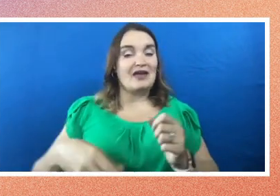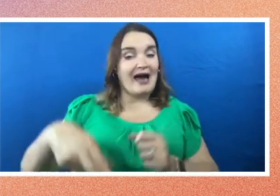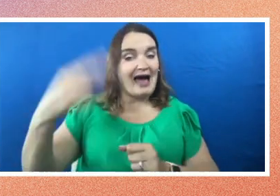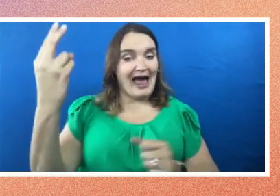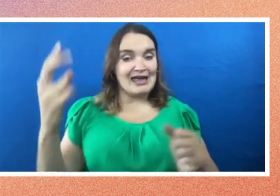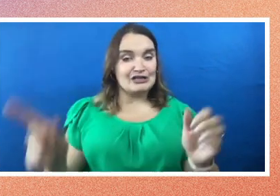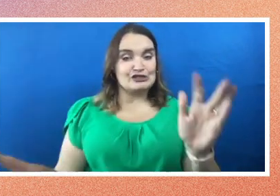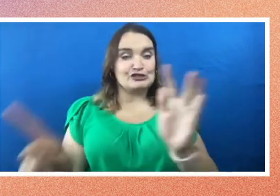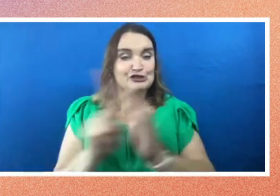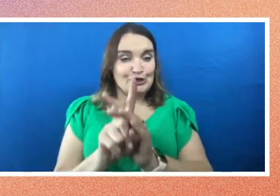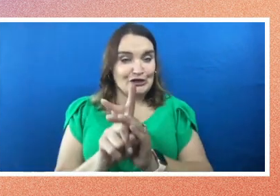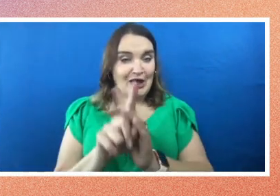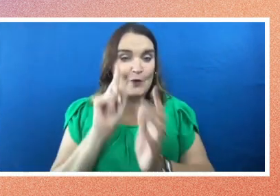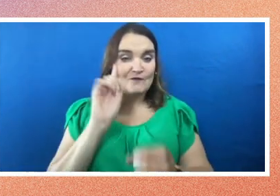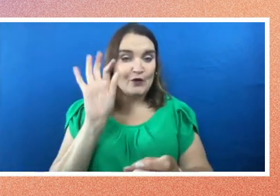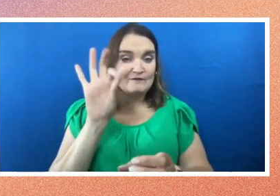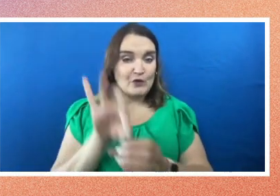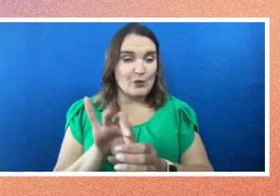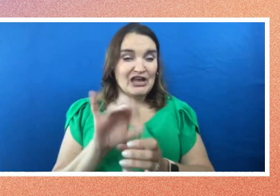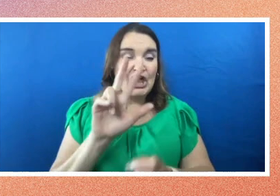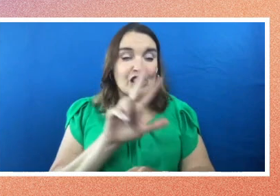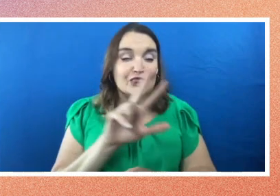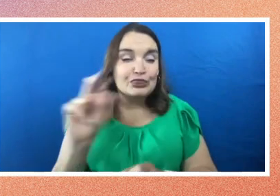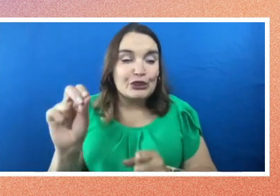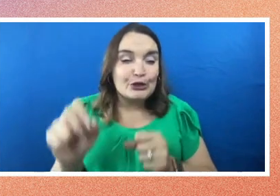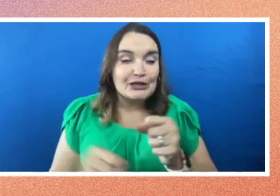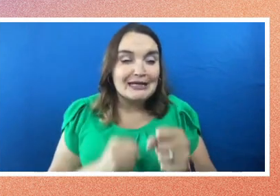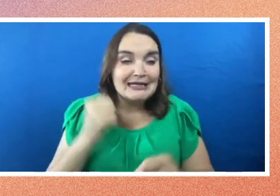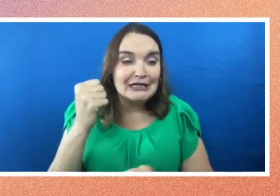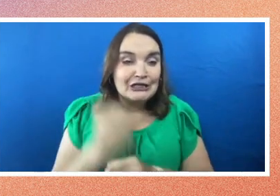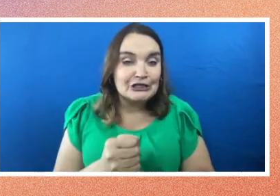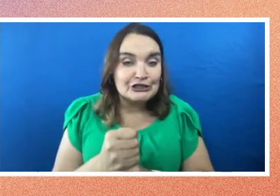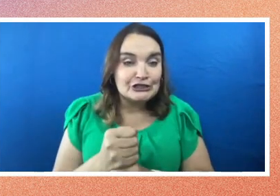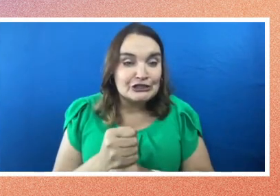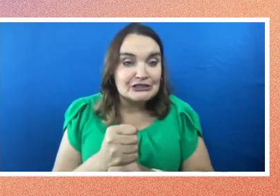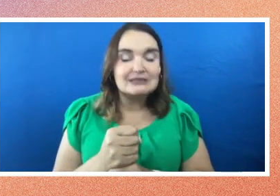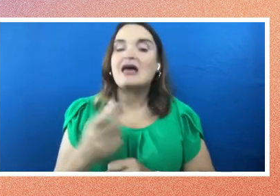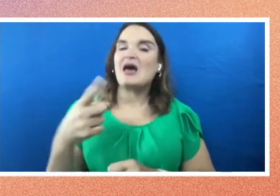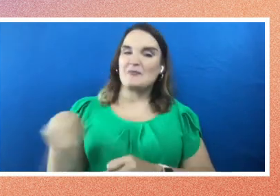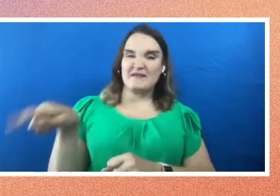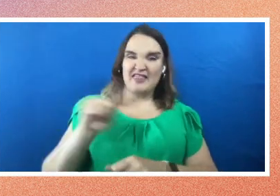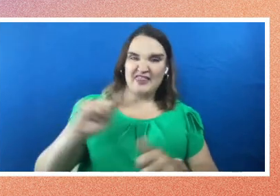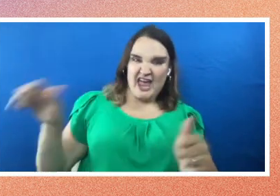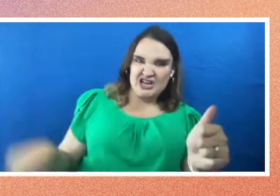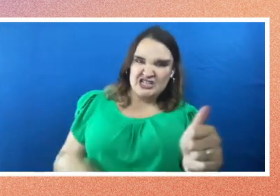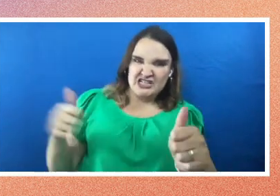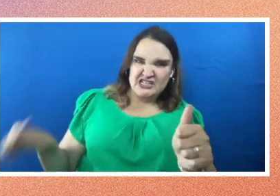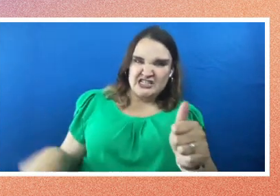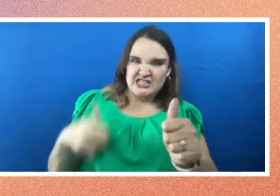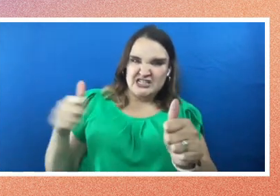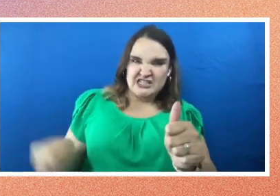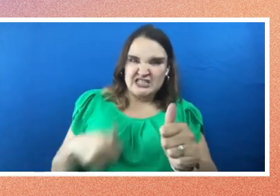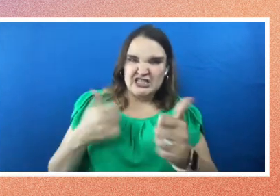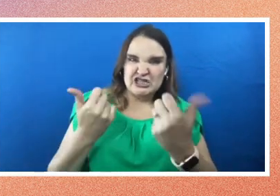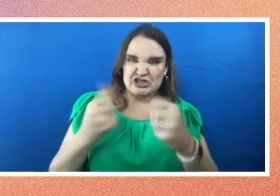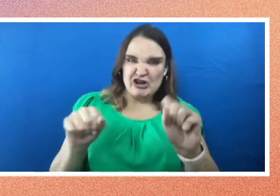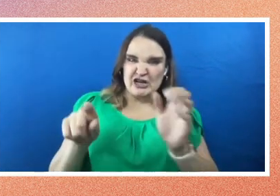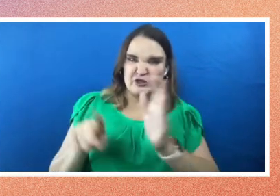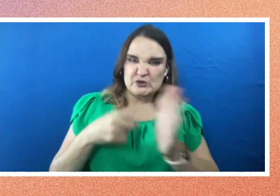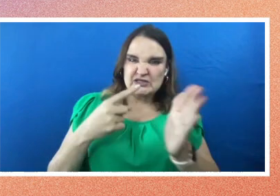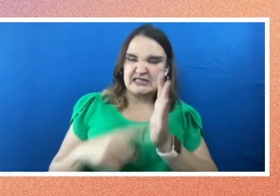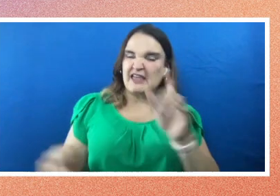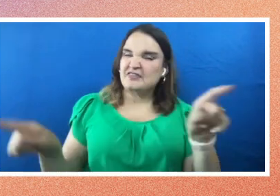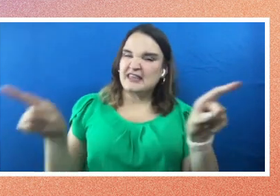30 years. But they're coming after us. The same legislature, the same old guard, where